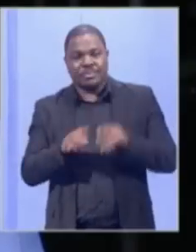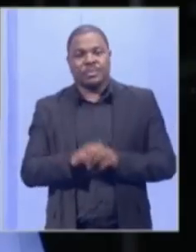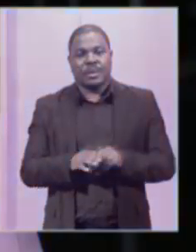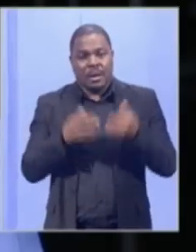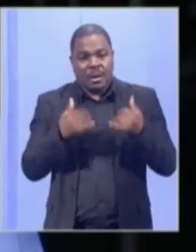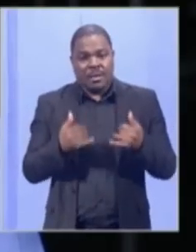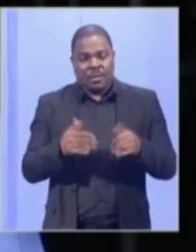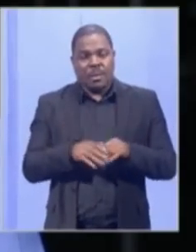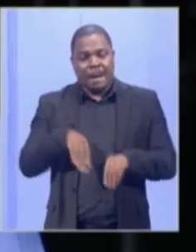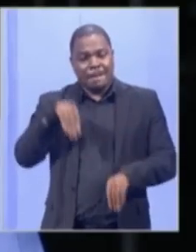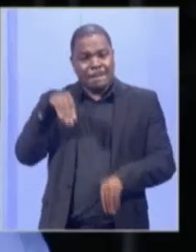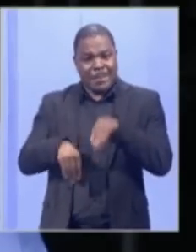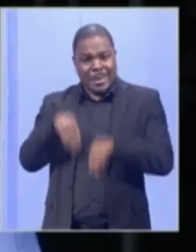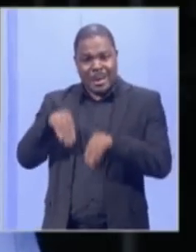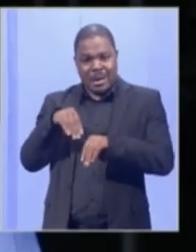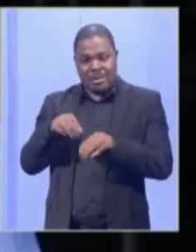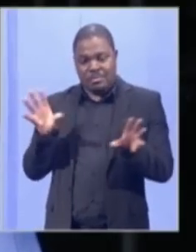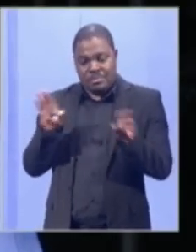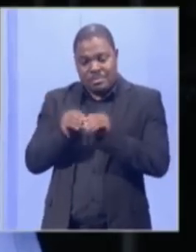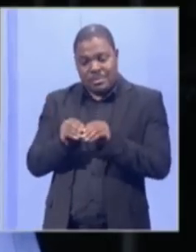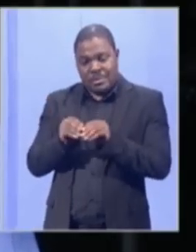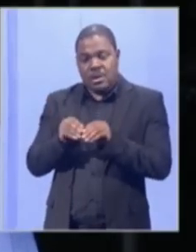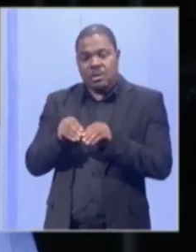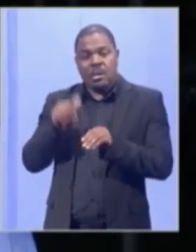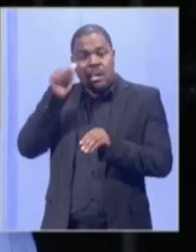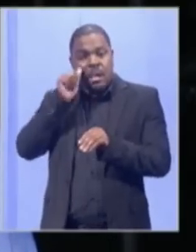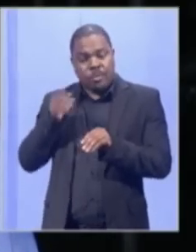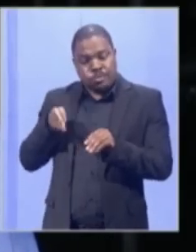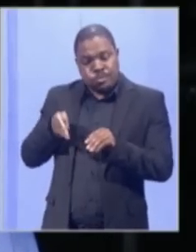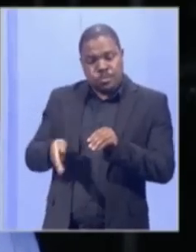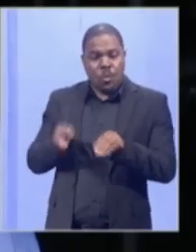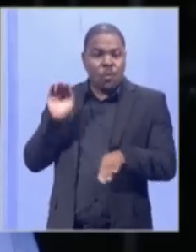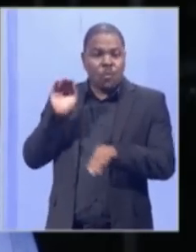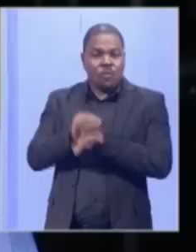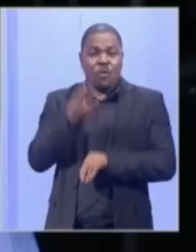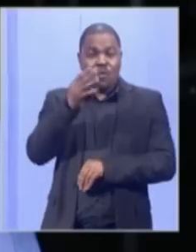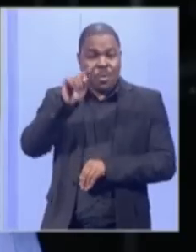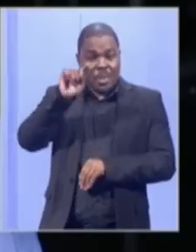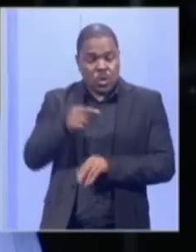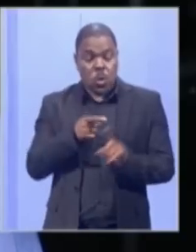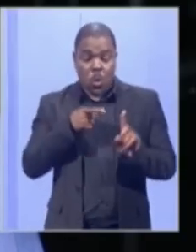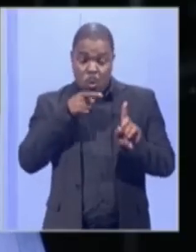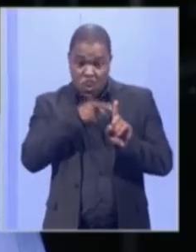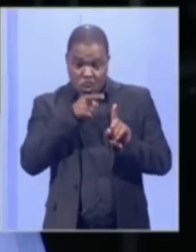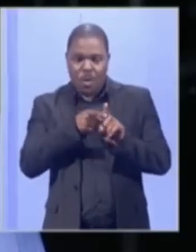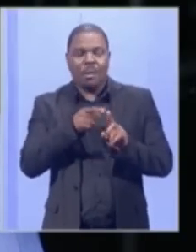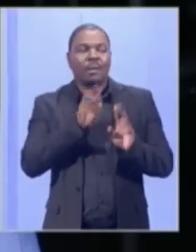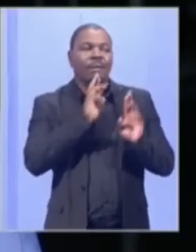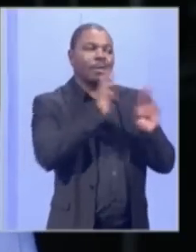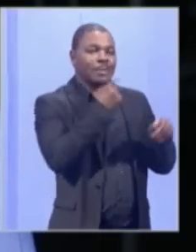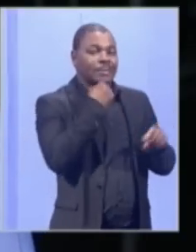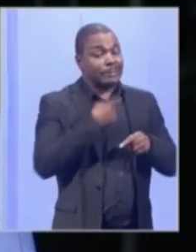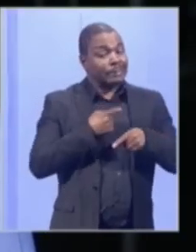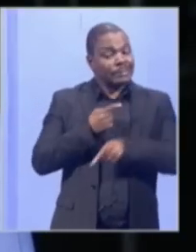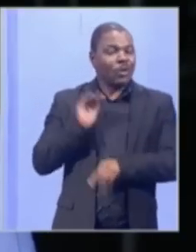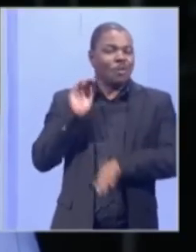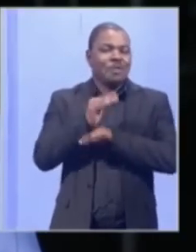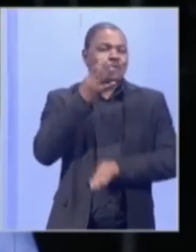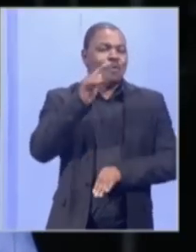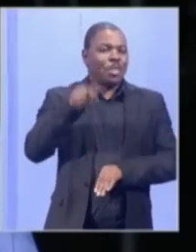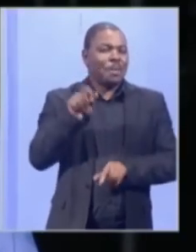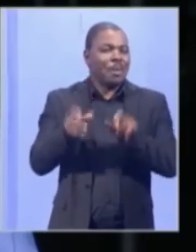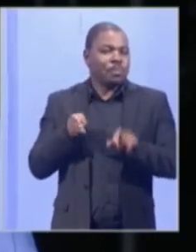jana ba ipi ba ile goreng ba ba semolao ba ba santse ba le ka fa tlase ga moepo e feta dikete di le 4 ke ena a tlhagitseng tshedimosetso a tlhalosa gore mme sa se tlhaloseng gape ke